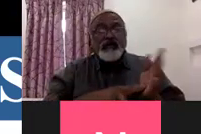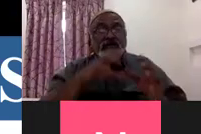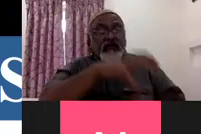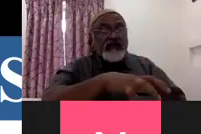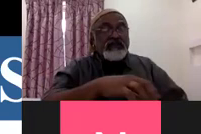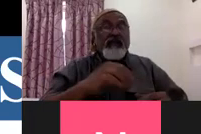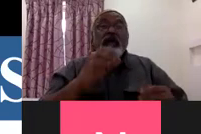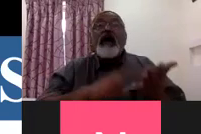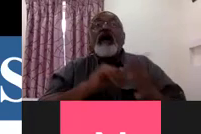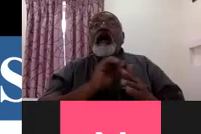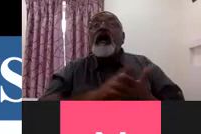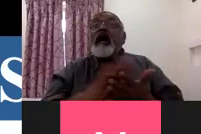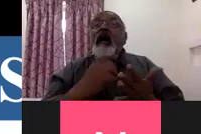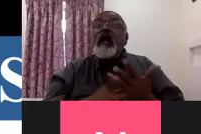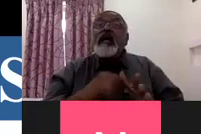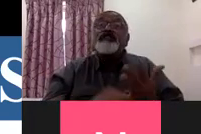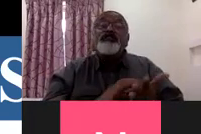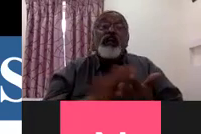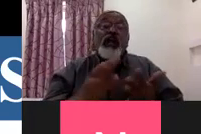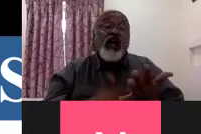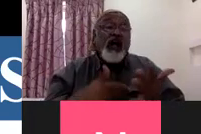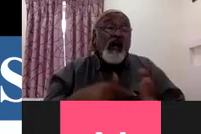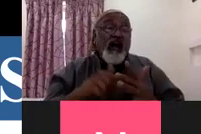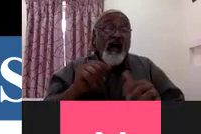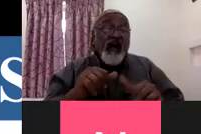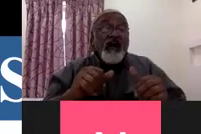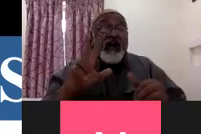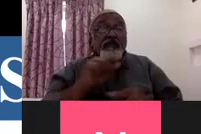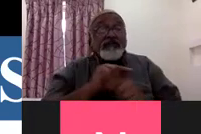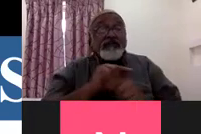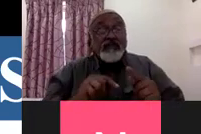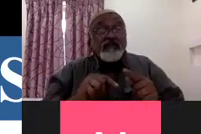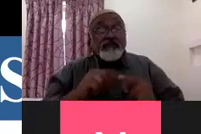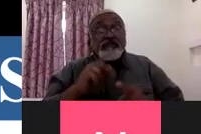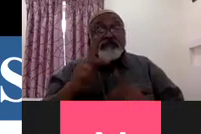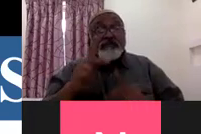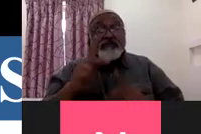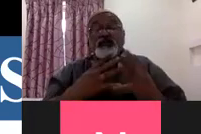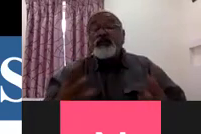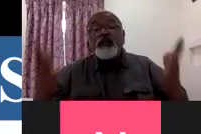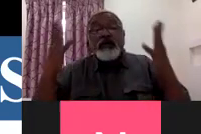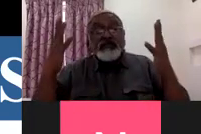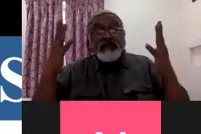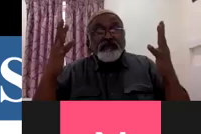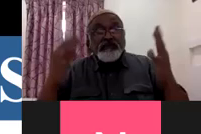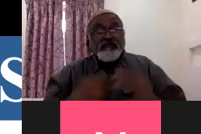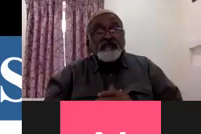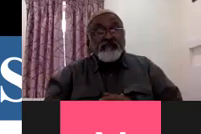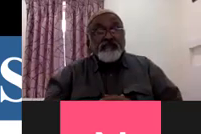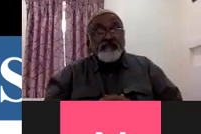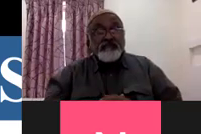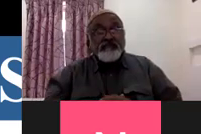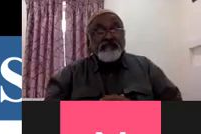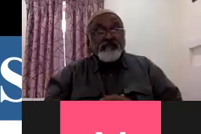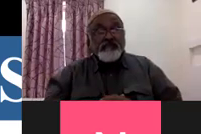as Maharashtra. That's the kind of number we are talking about, 8%. And, you know, I've just put the map